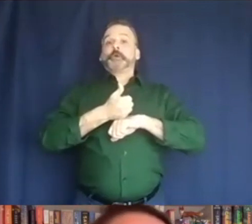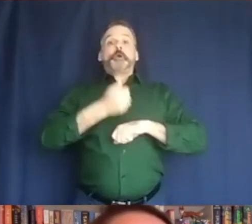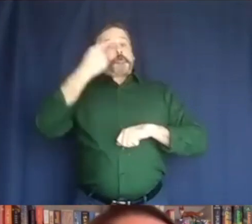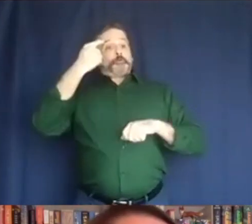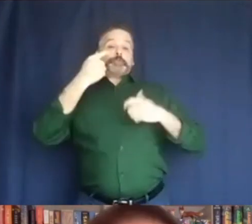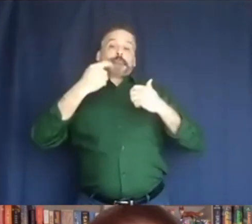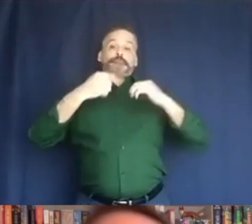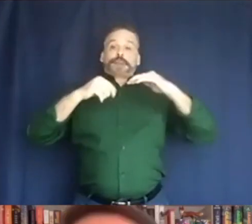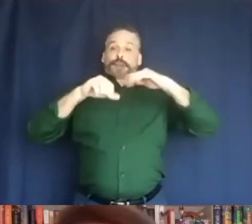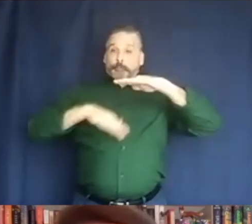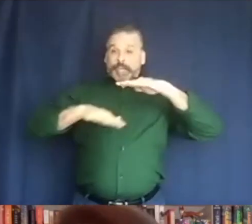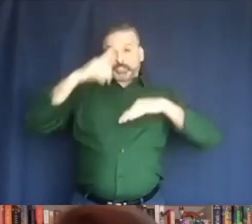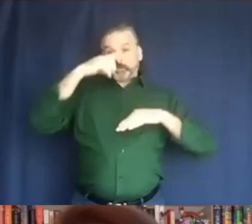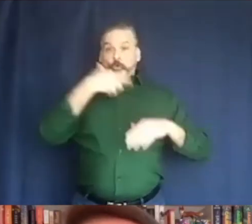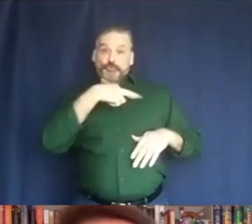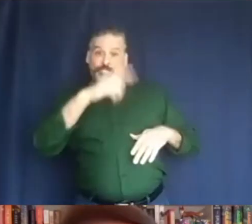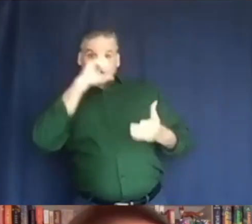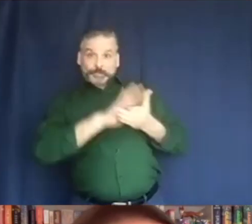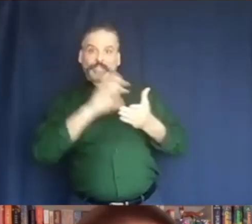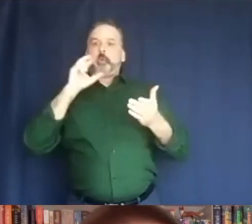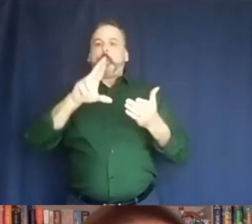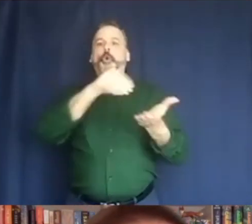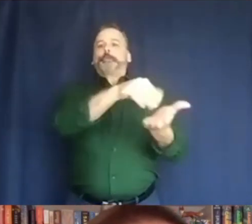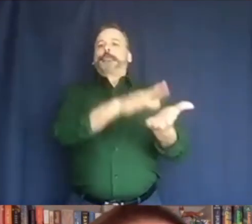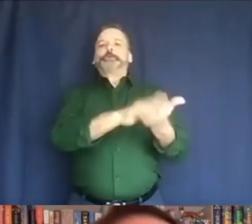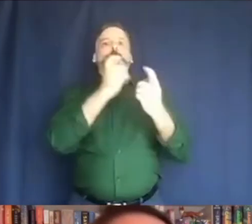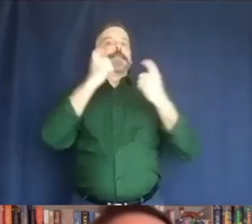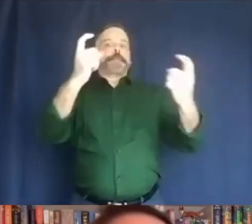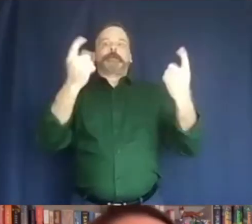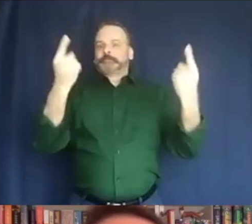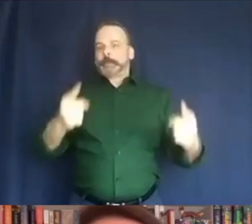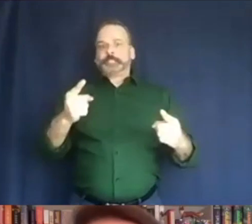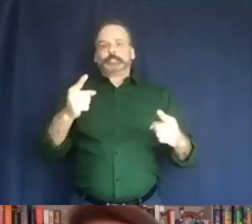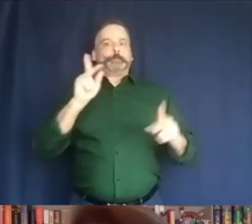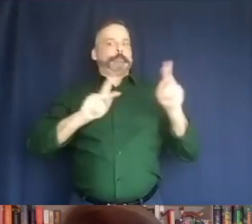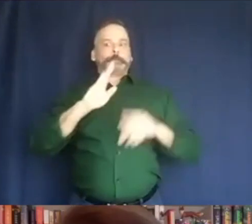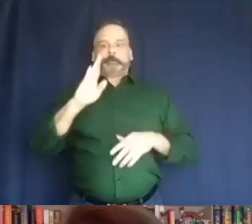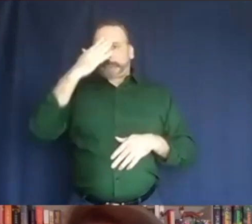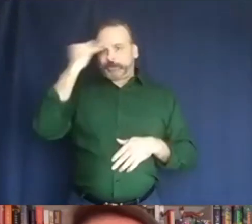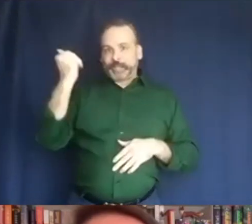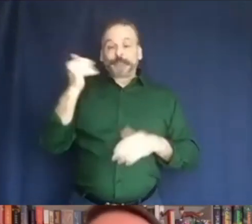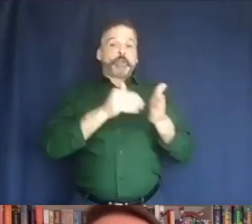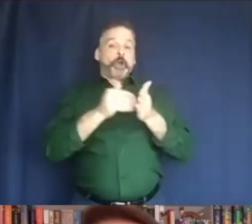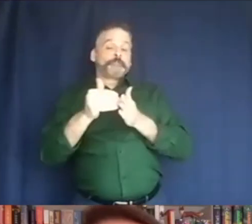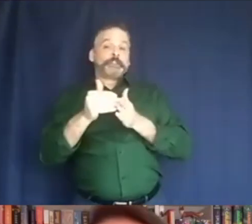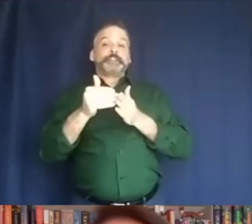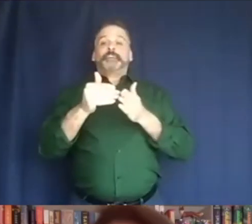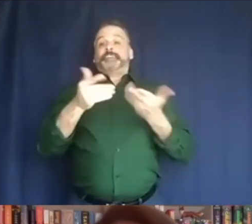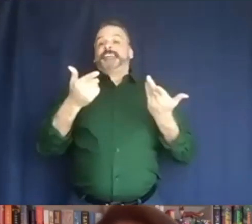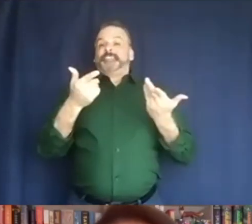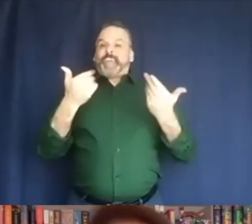or catalog legendary events so they're never forgotten. They very often feature the machinations of gods